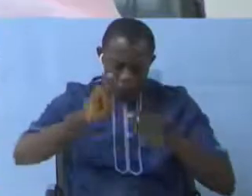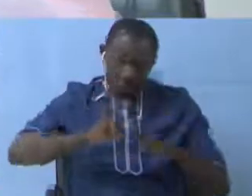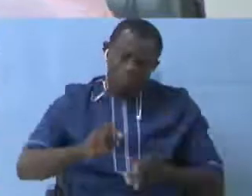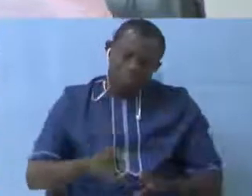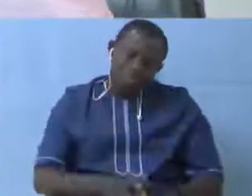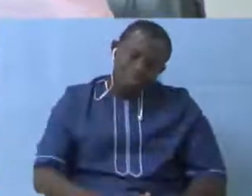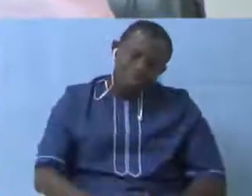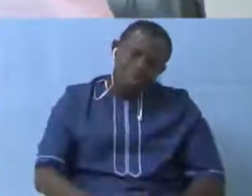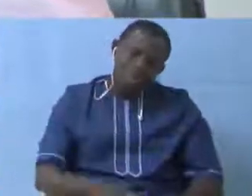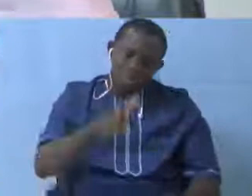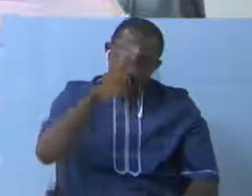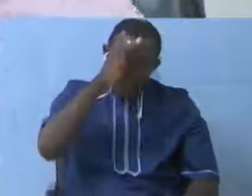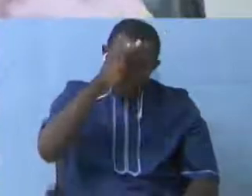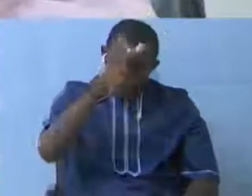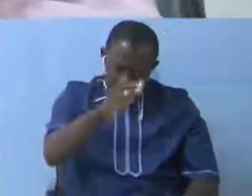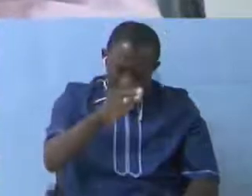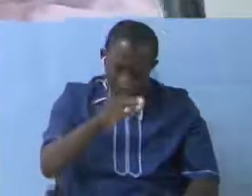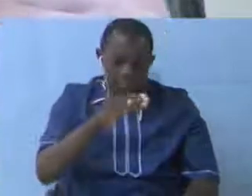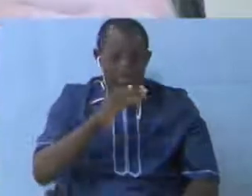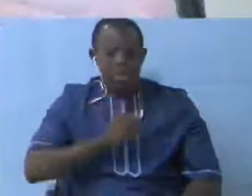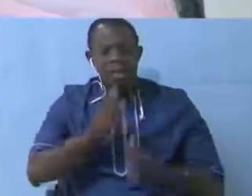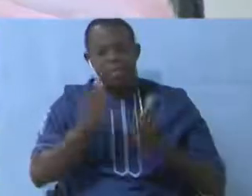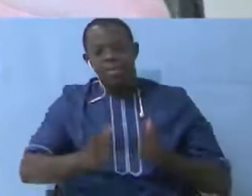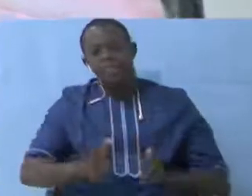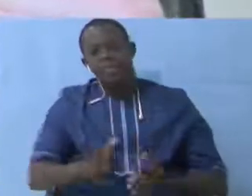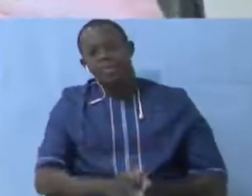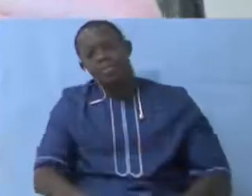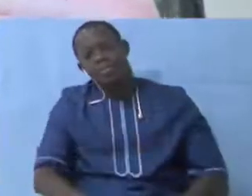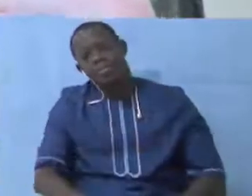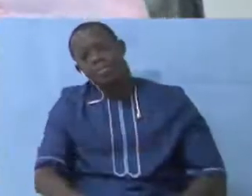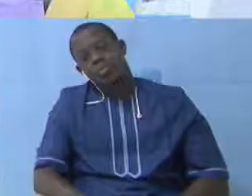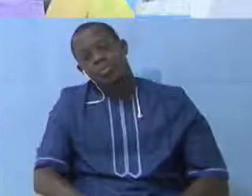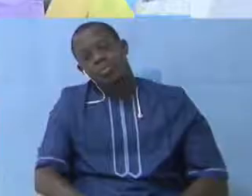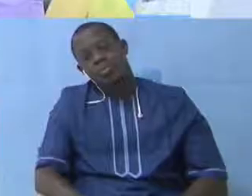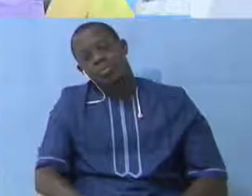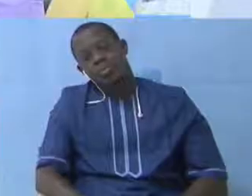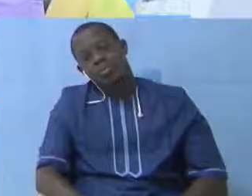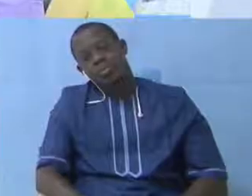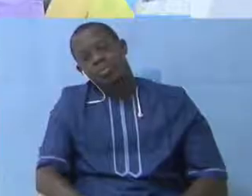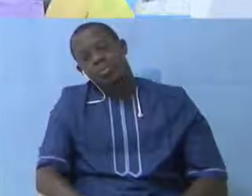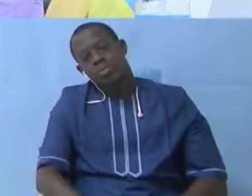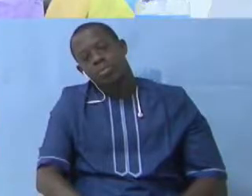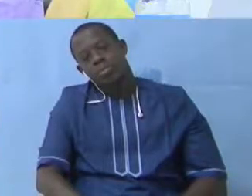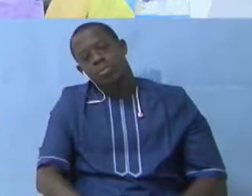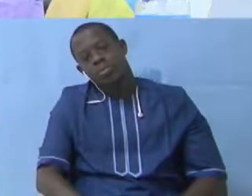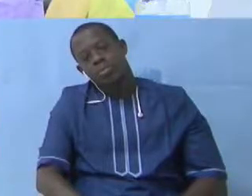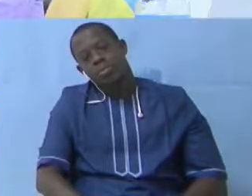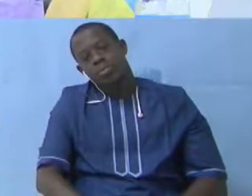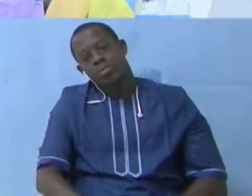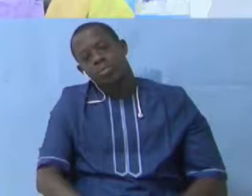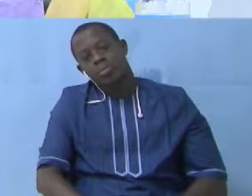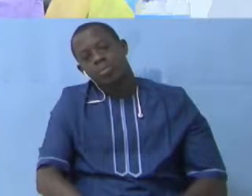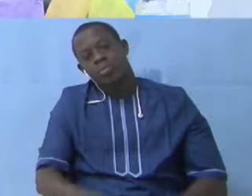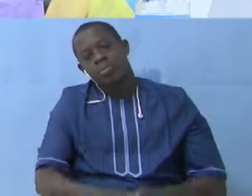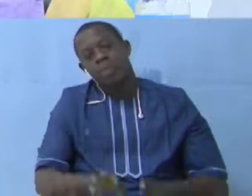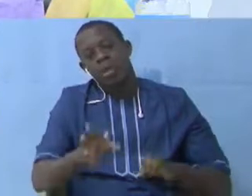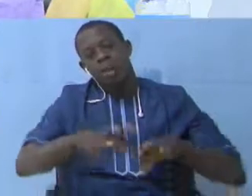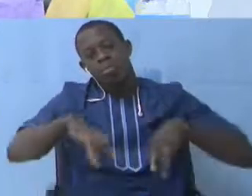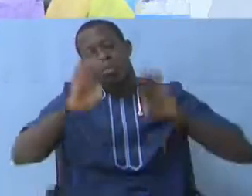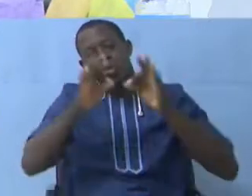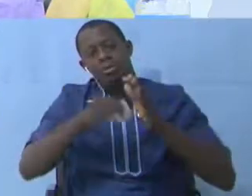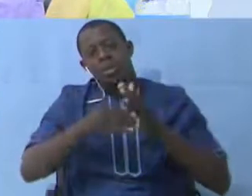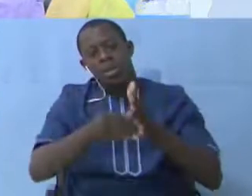ci loolu. Thank you, Chair. Thank you. Imam. Imam, see, you have a vote. Yeah. And